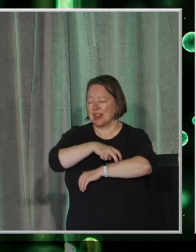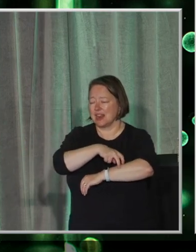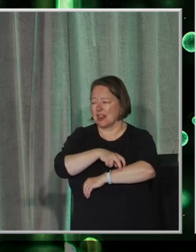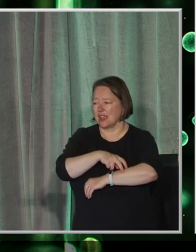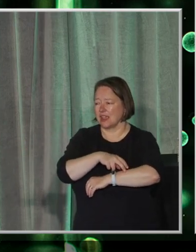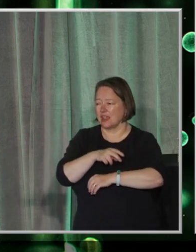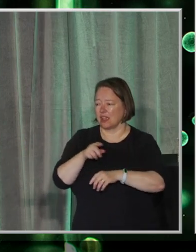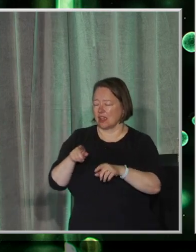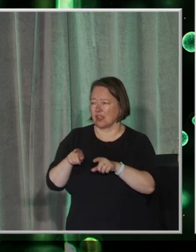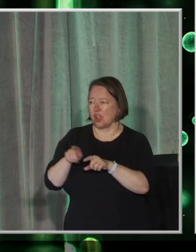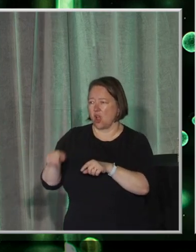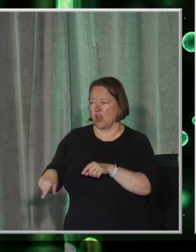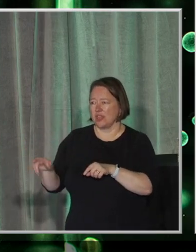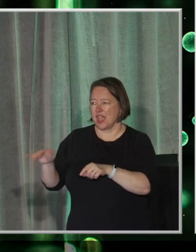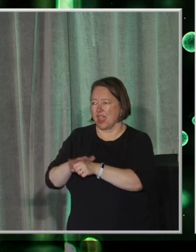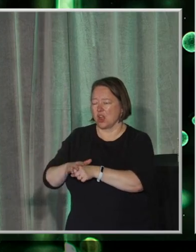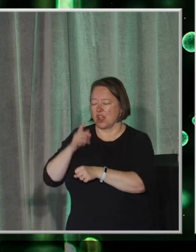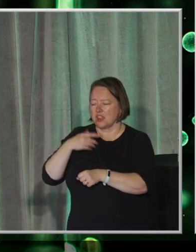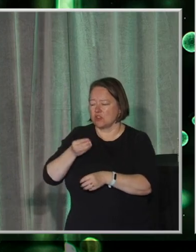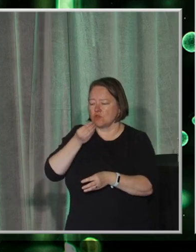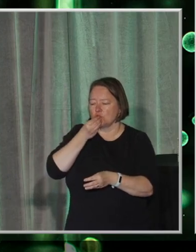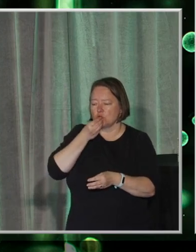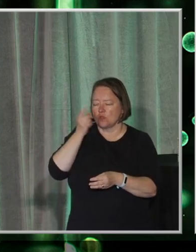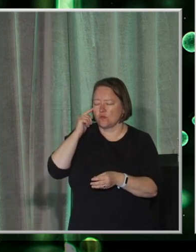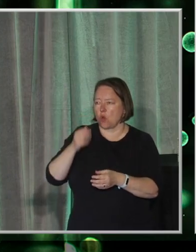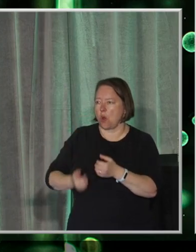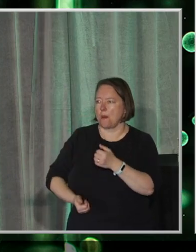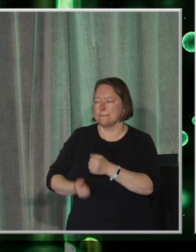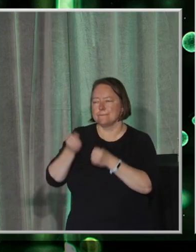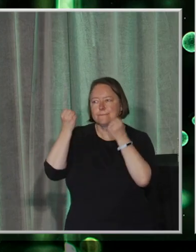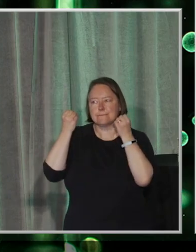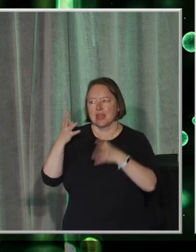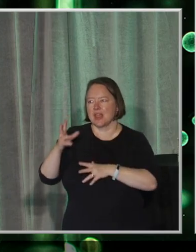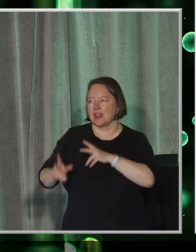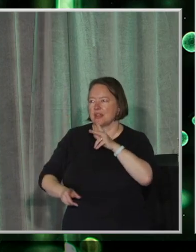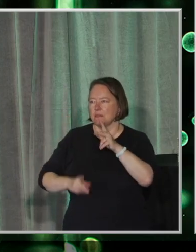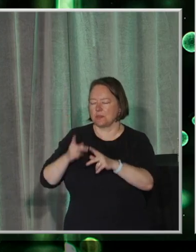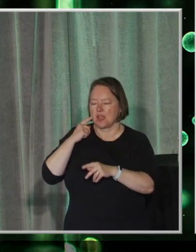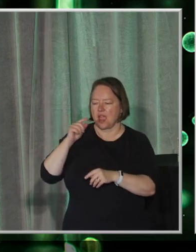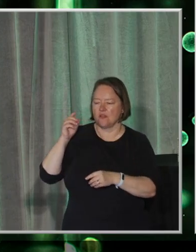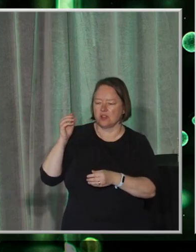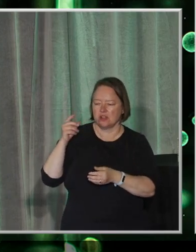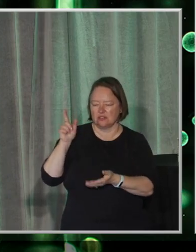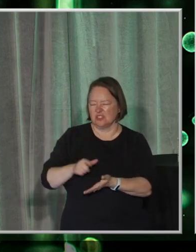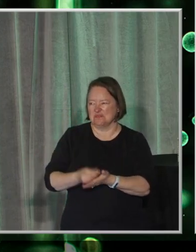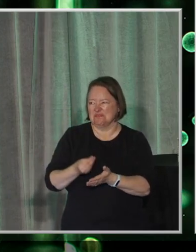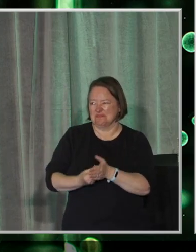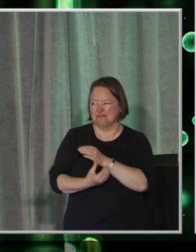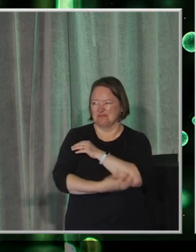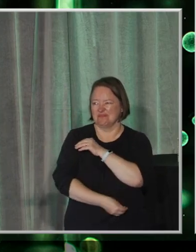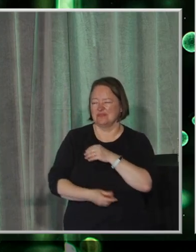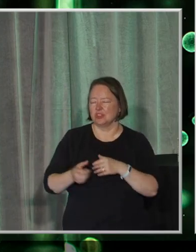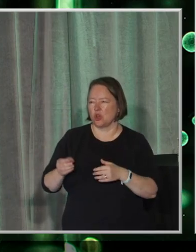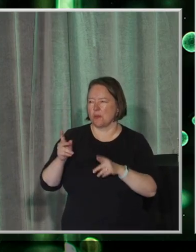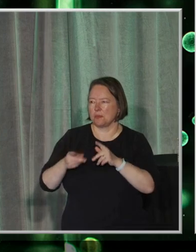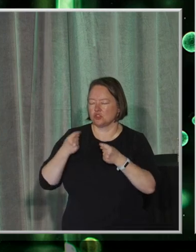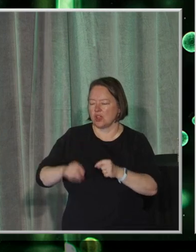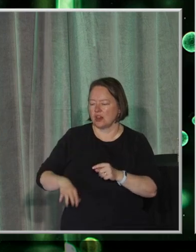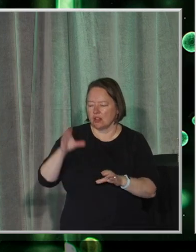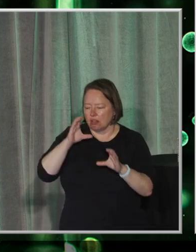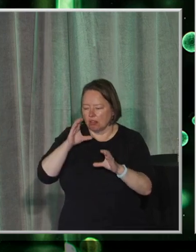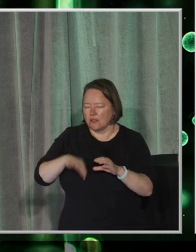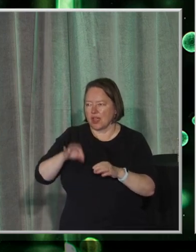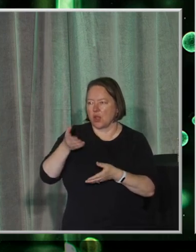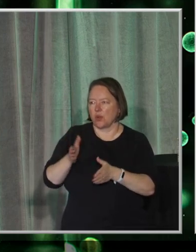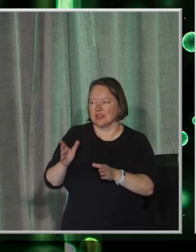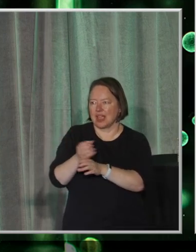in this zone, and is food for many people who are of low income. So people are trying to find ways on how